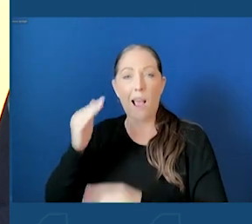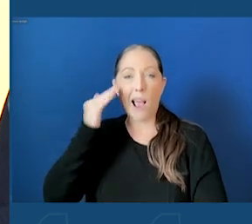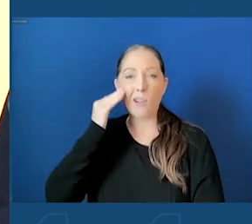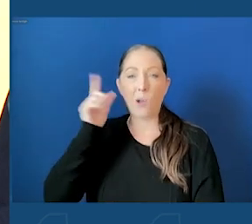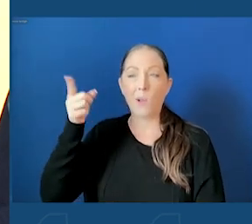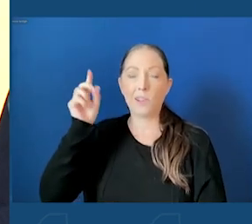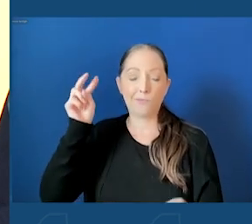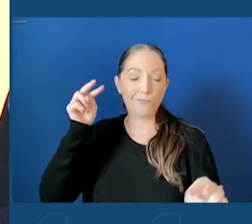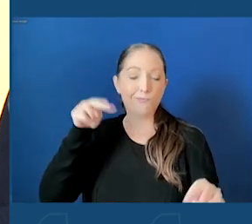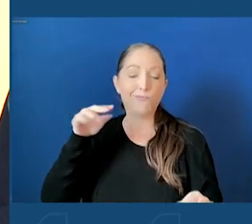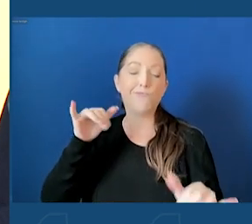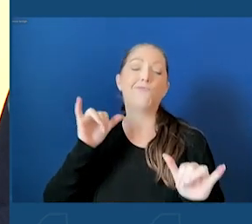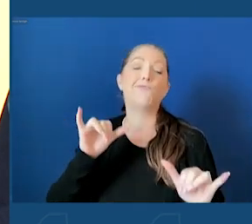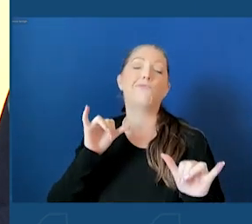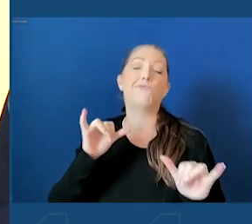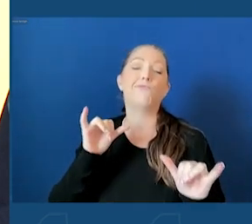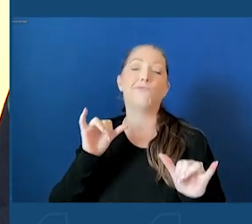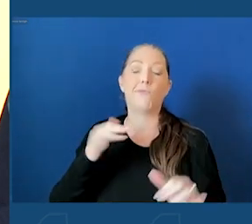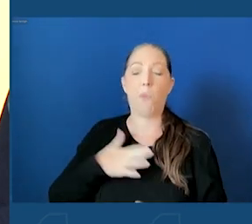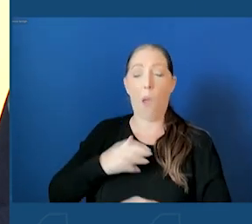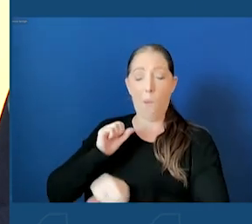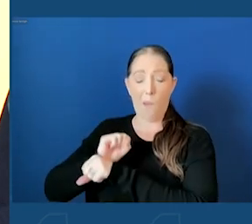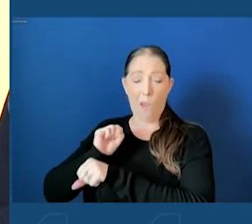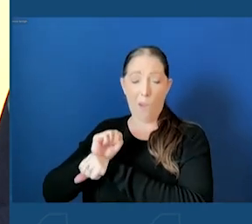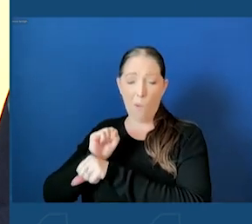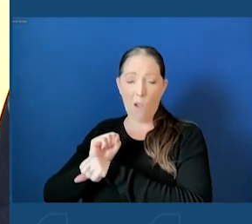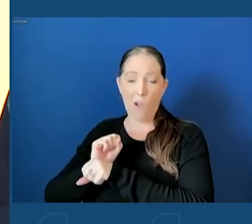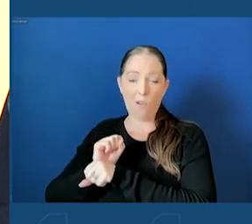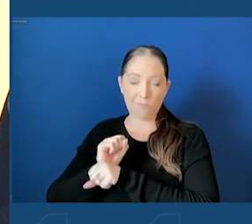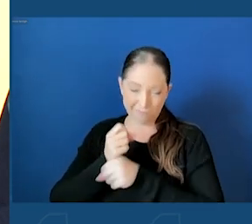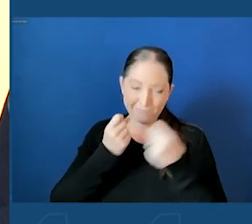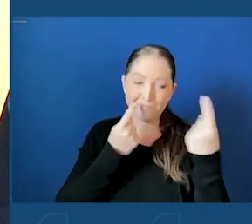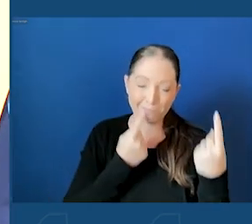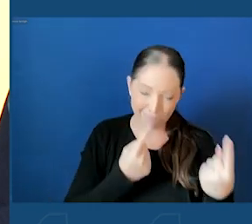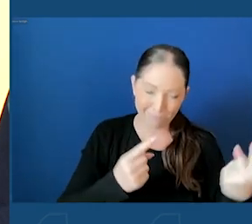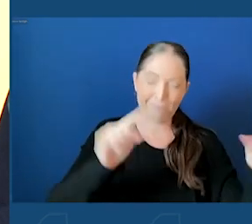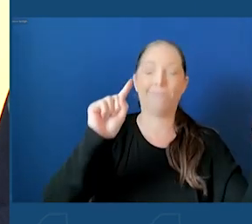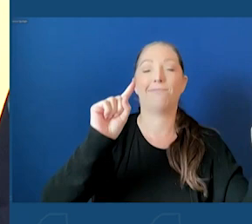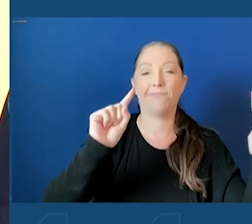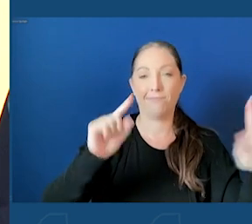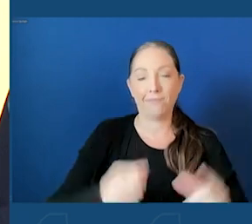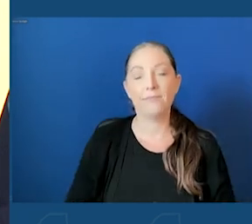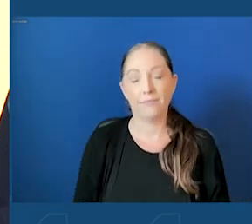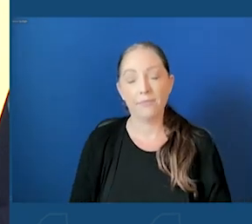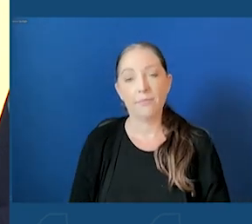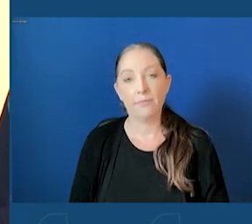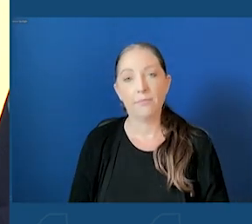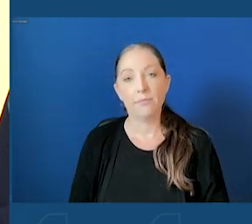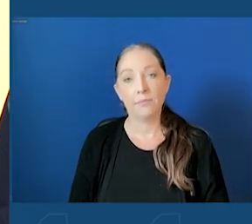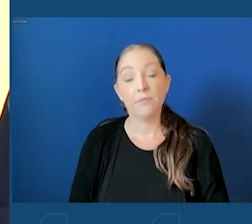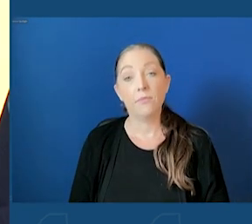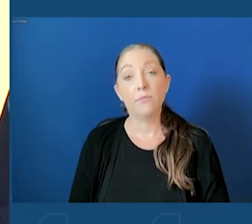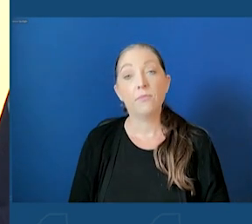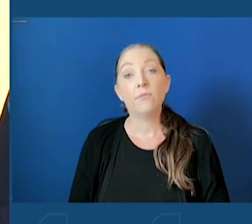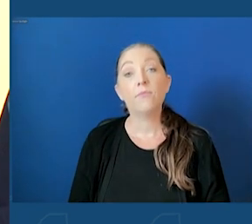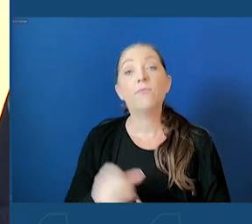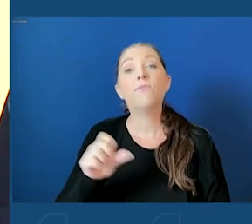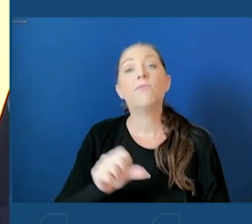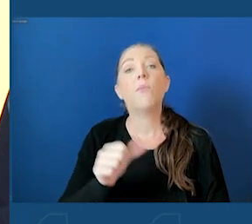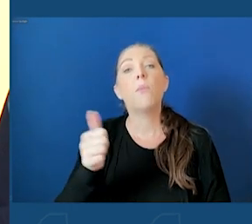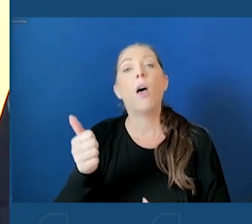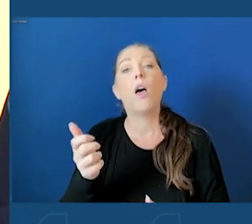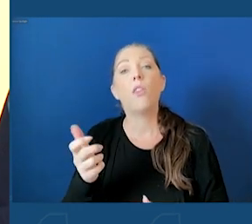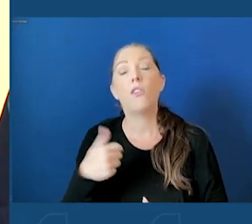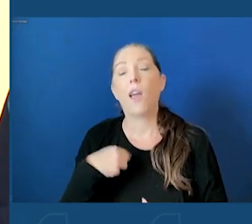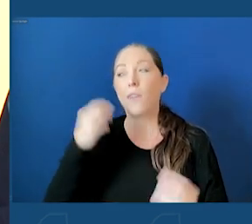work that he did back in the 1970s is paying off all these years later. And, the other thing I think of